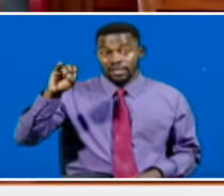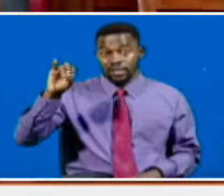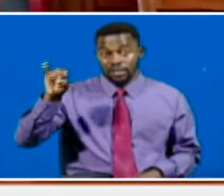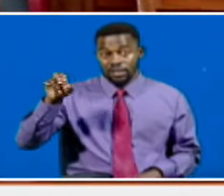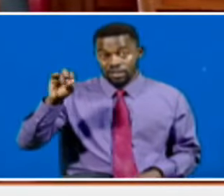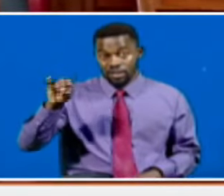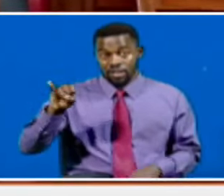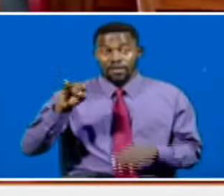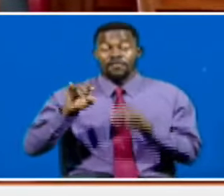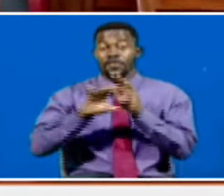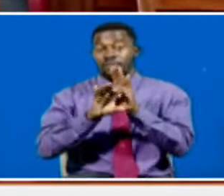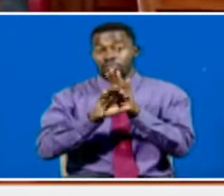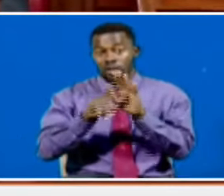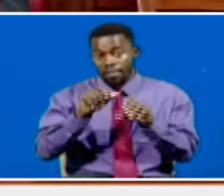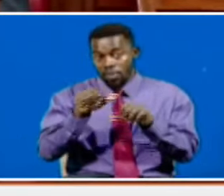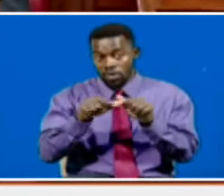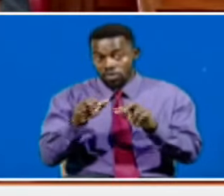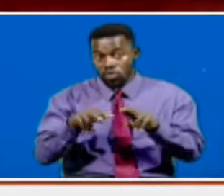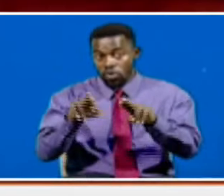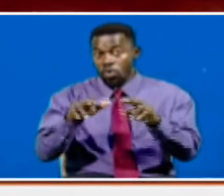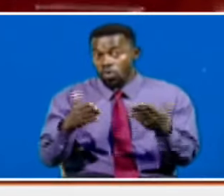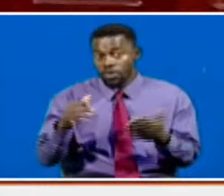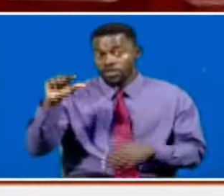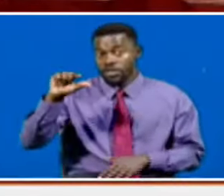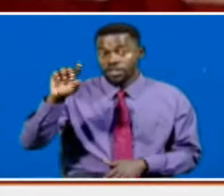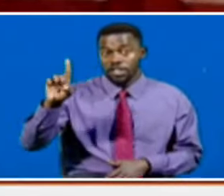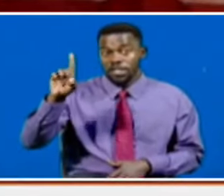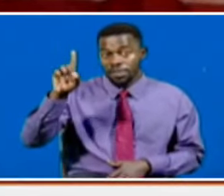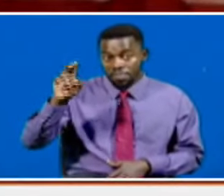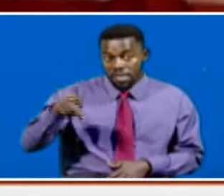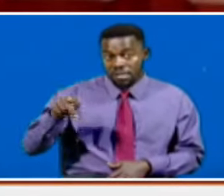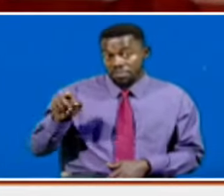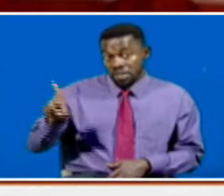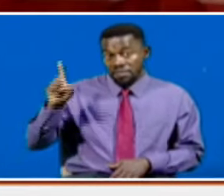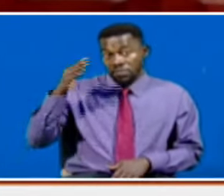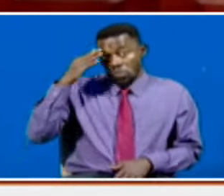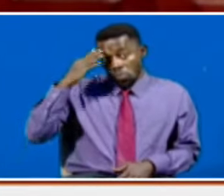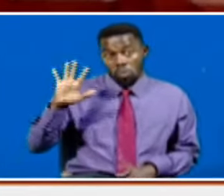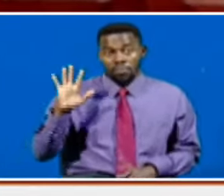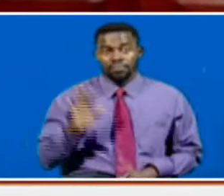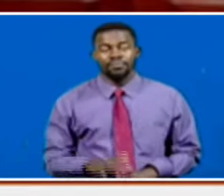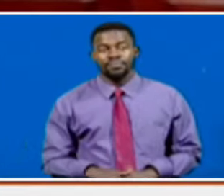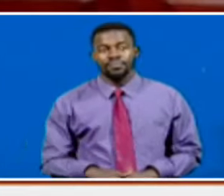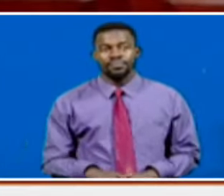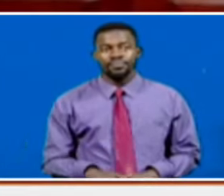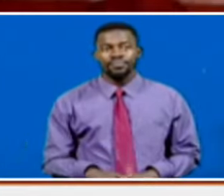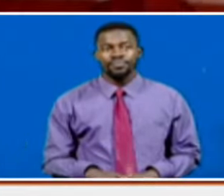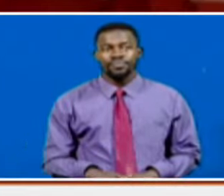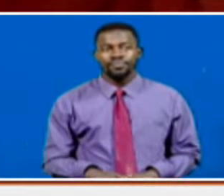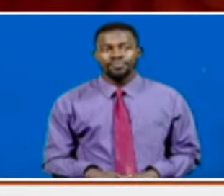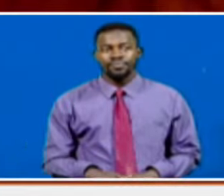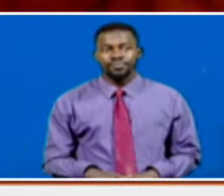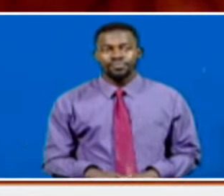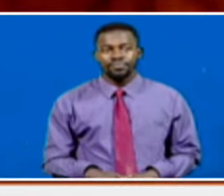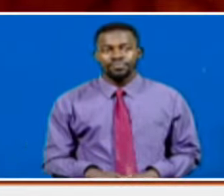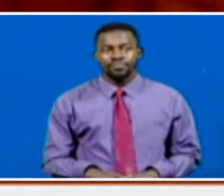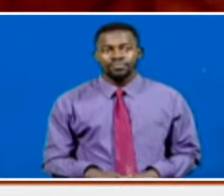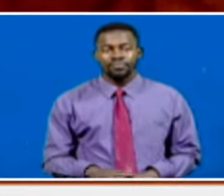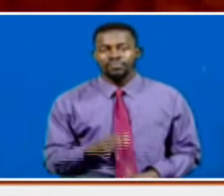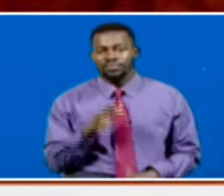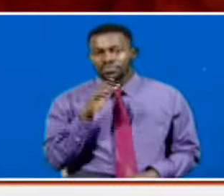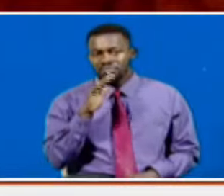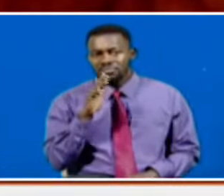gross domestic product, GDP. What your understanding of the GDP is? The growth for